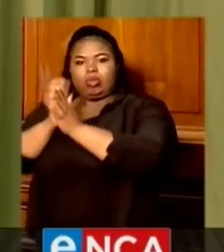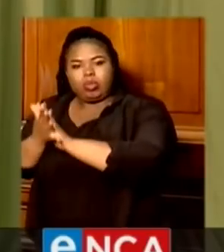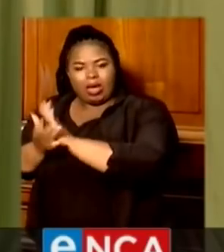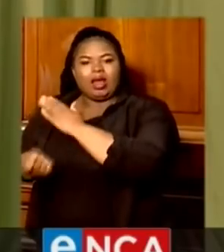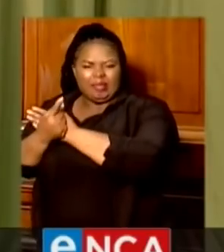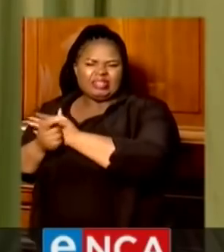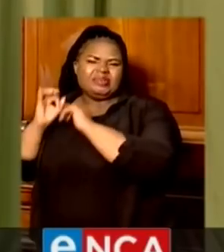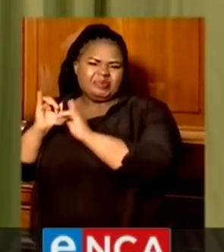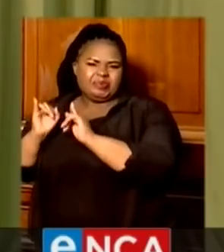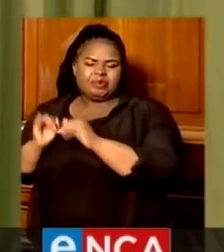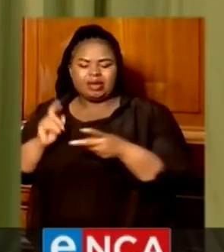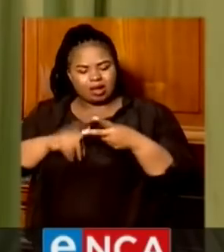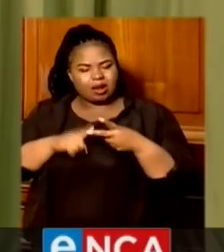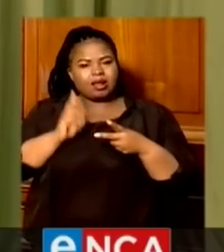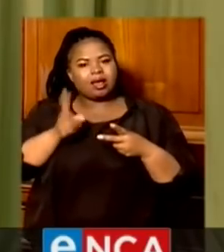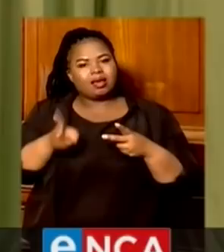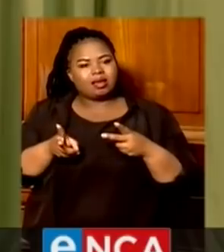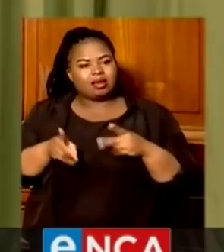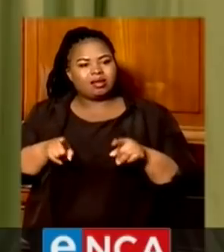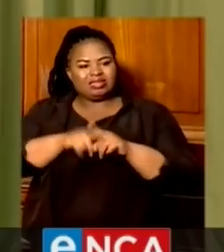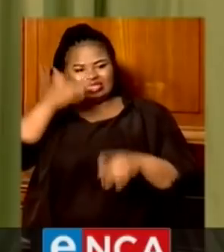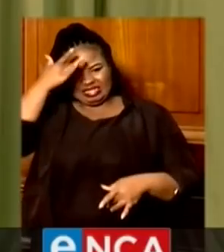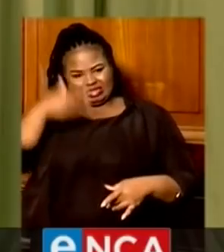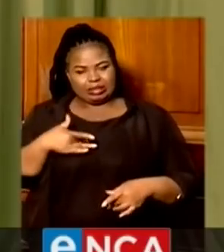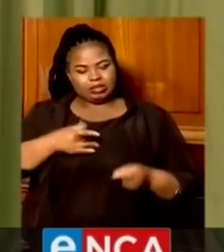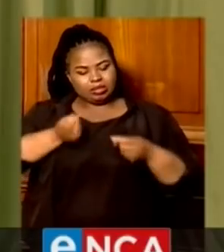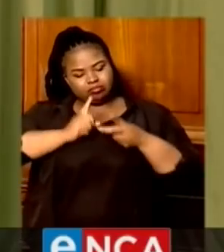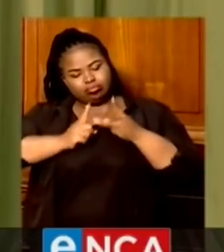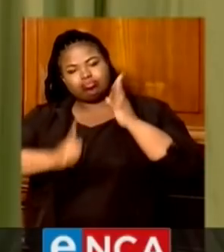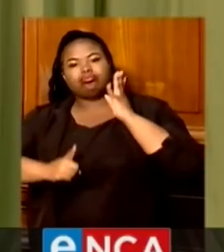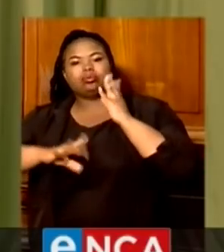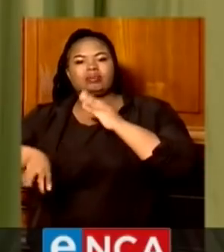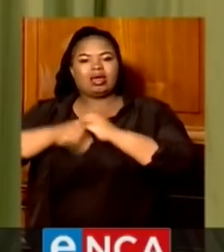are other conditions that are associated with